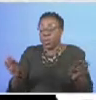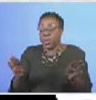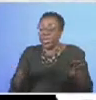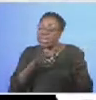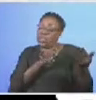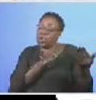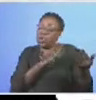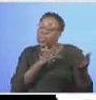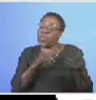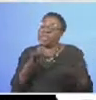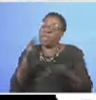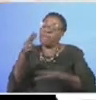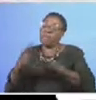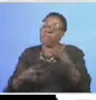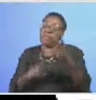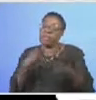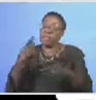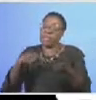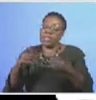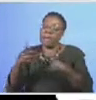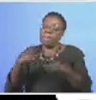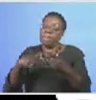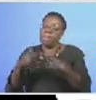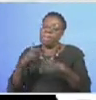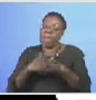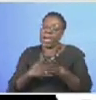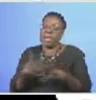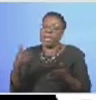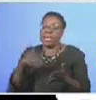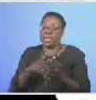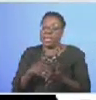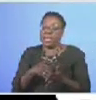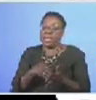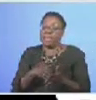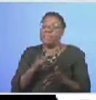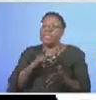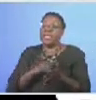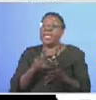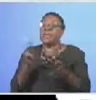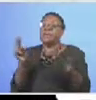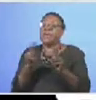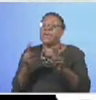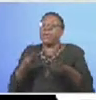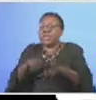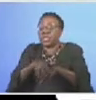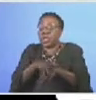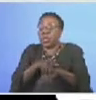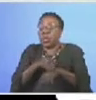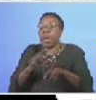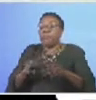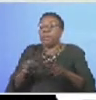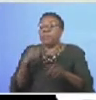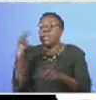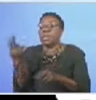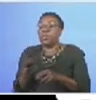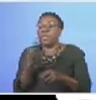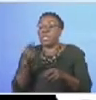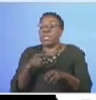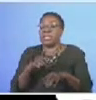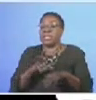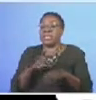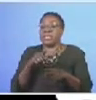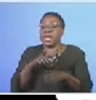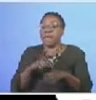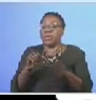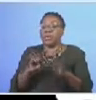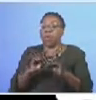visitors will return again. Well, you know, it's been very slow, but we're using this opportunity to, like, just organize ourselves and to